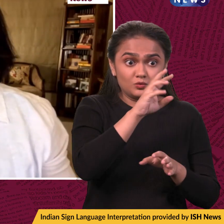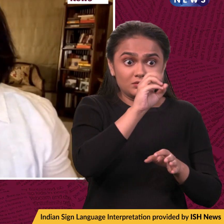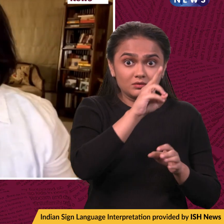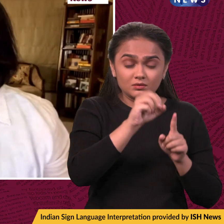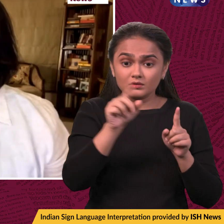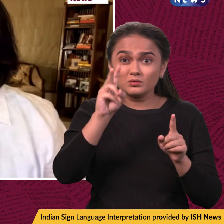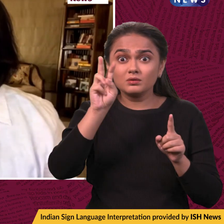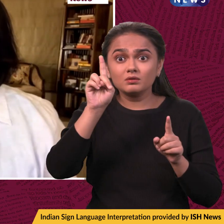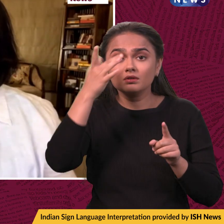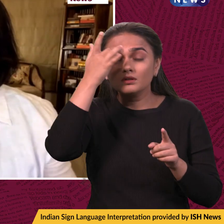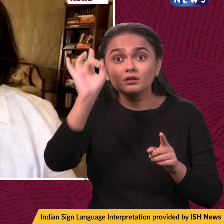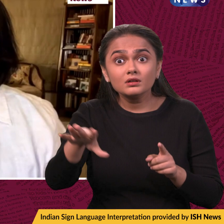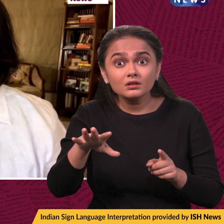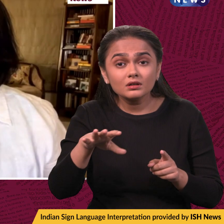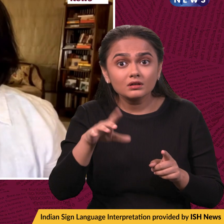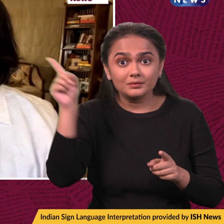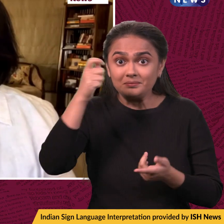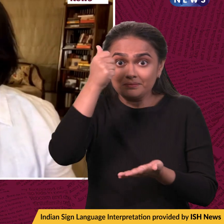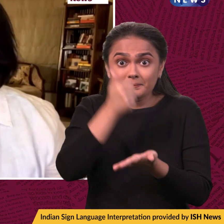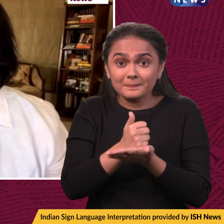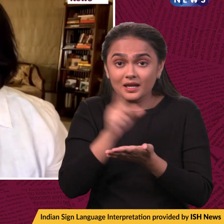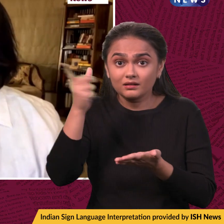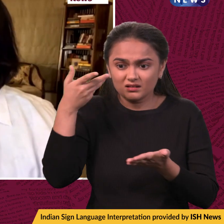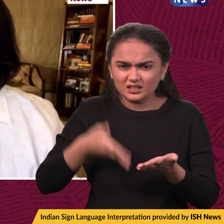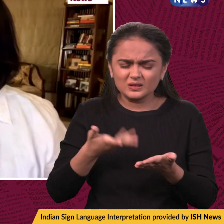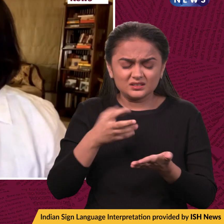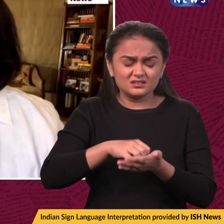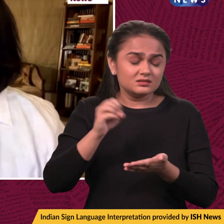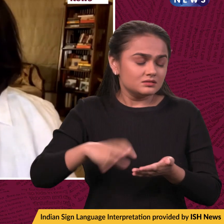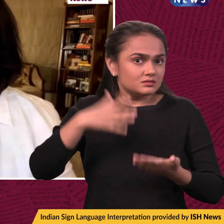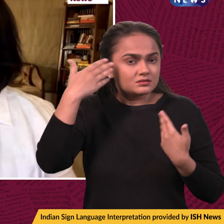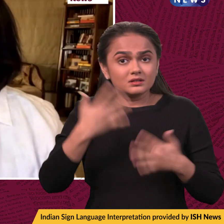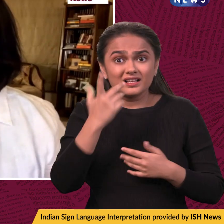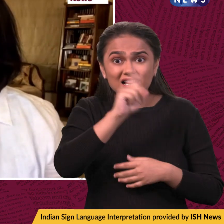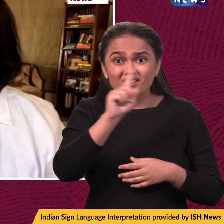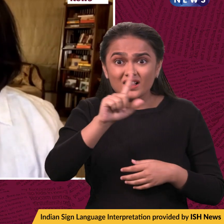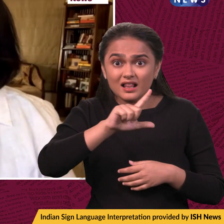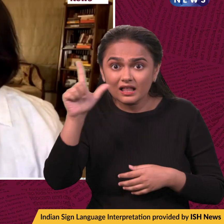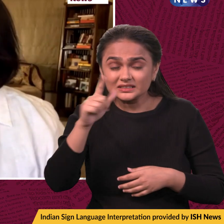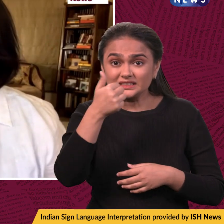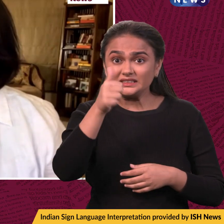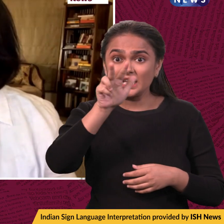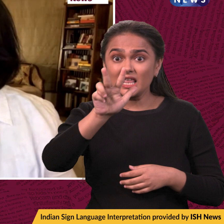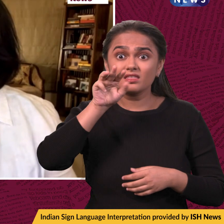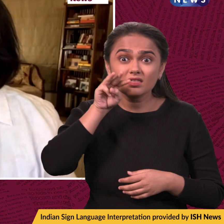2020-2021. With this, banks have now written off a total of